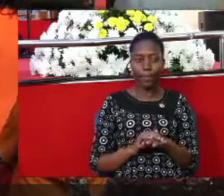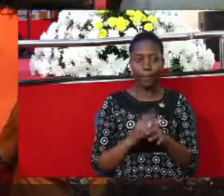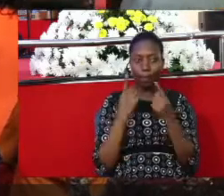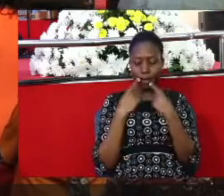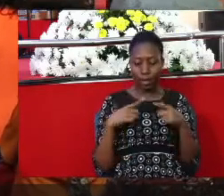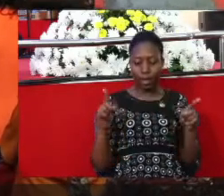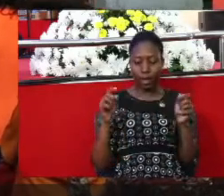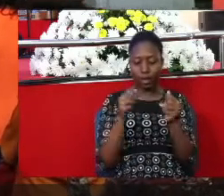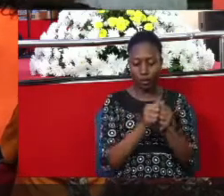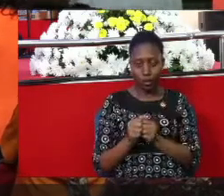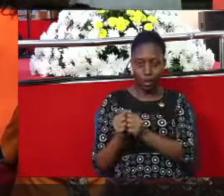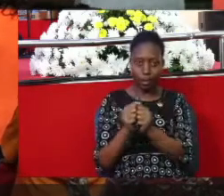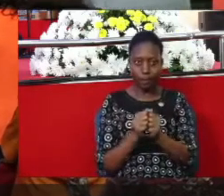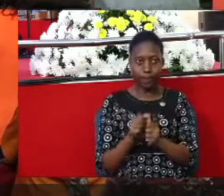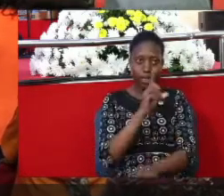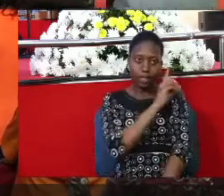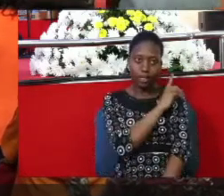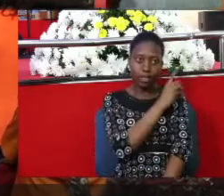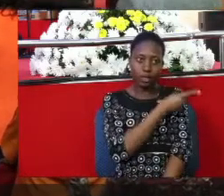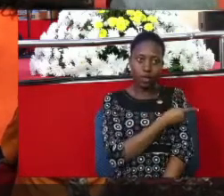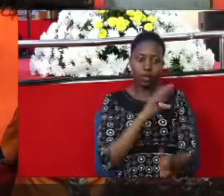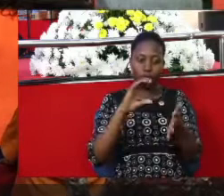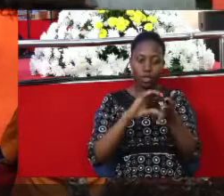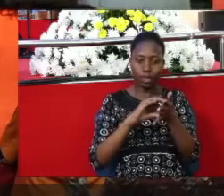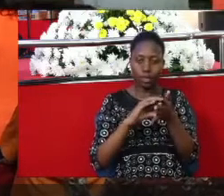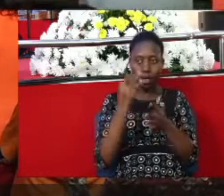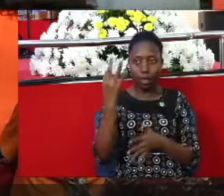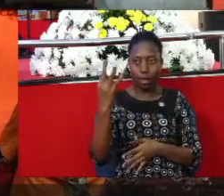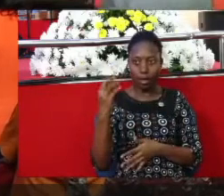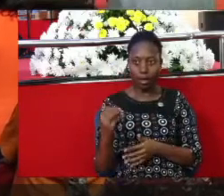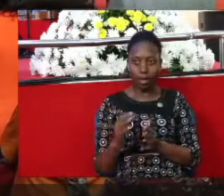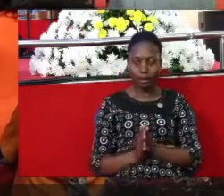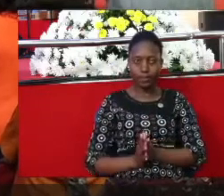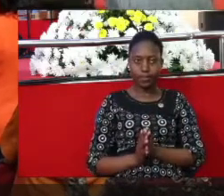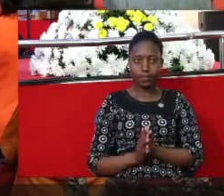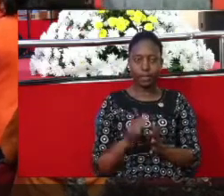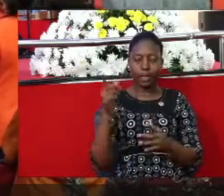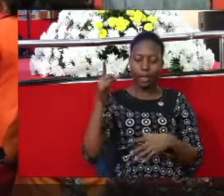is Deuteronomy 30 verse 9. The Lord will make me abundantly